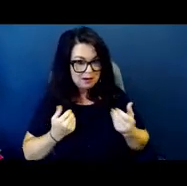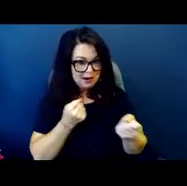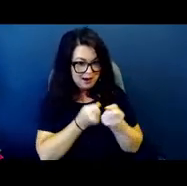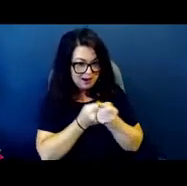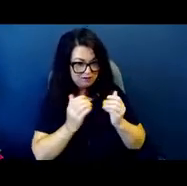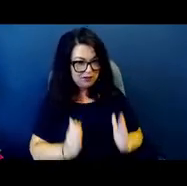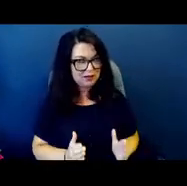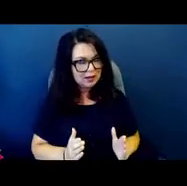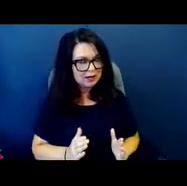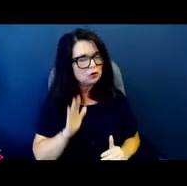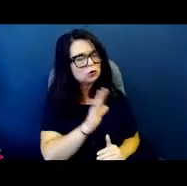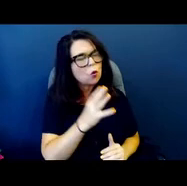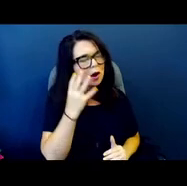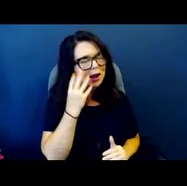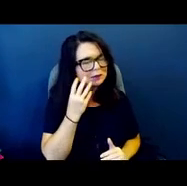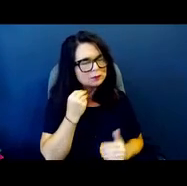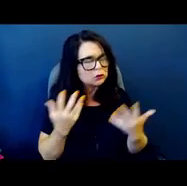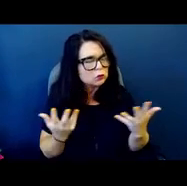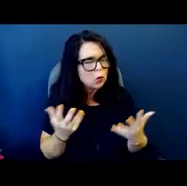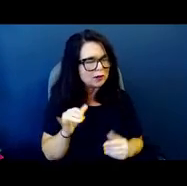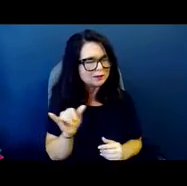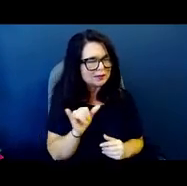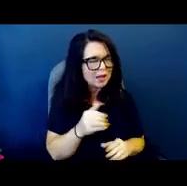you before we have an opportunity to view that?